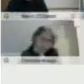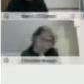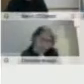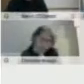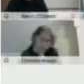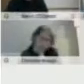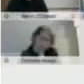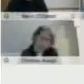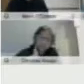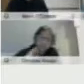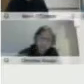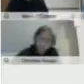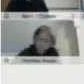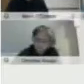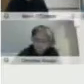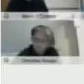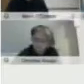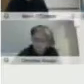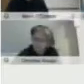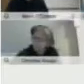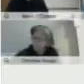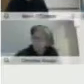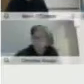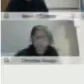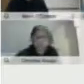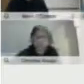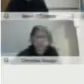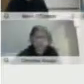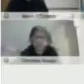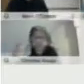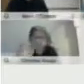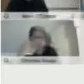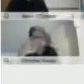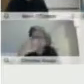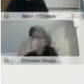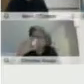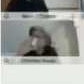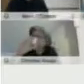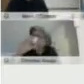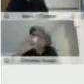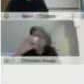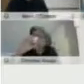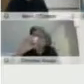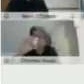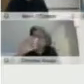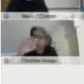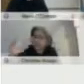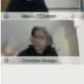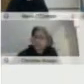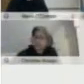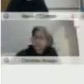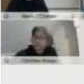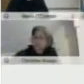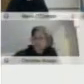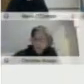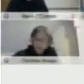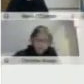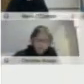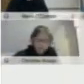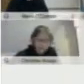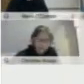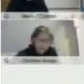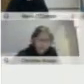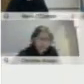from the Holborn, Gannett, Gaston, Otisville Betterment Association. Is that it